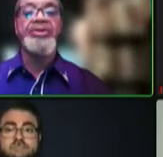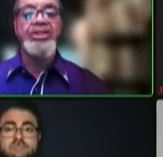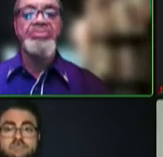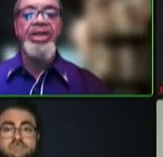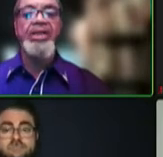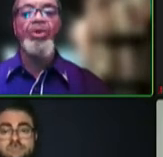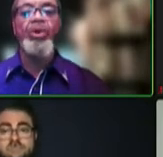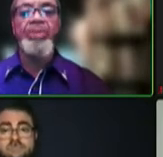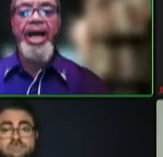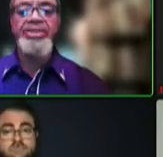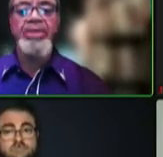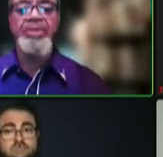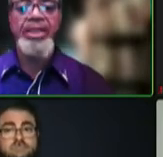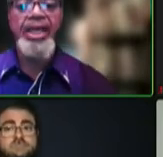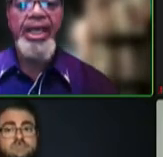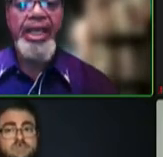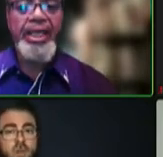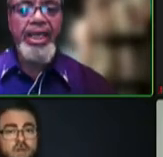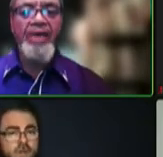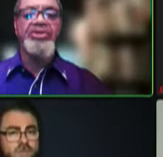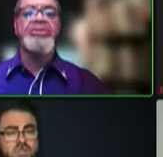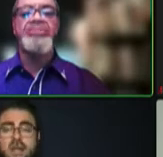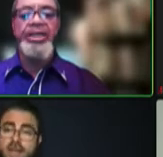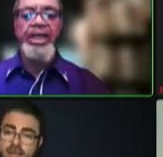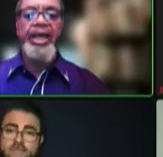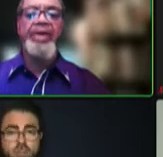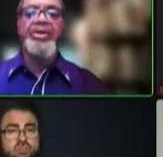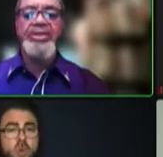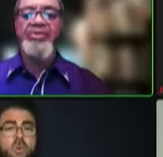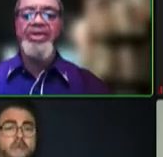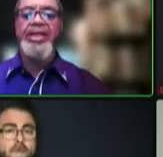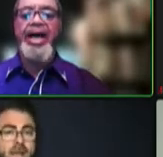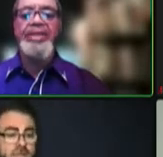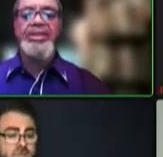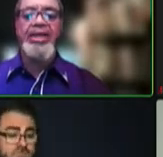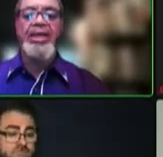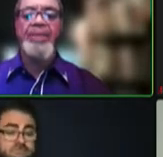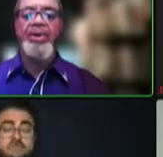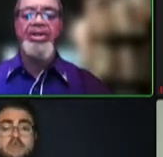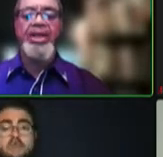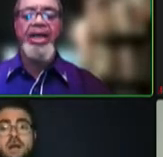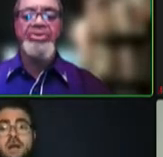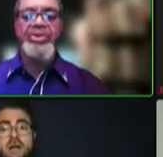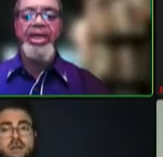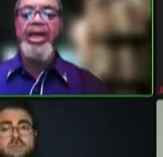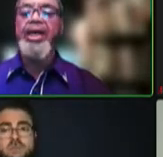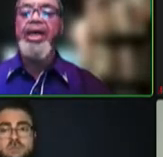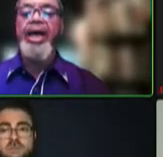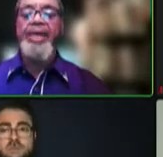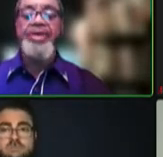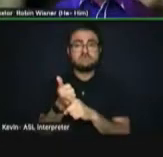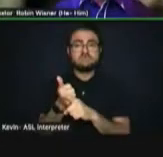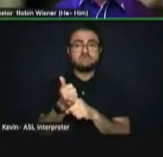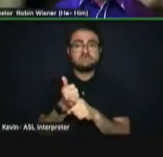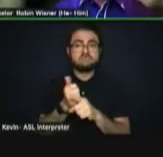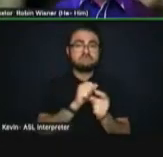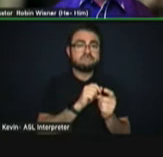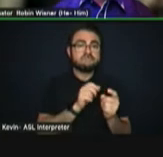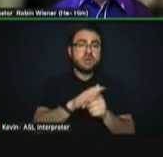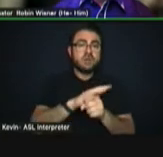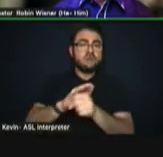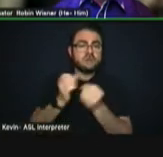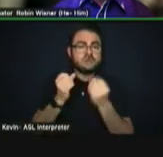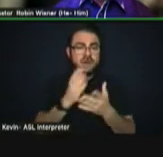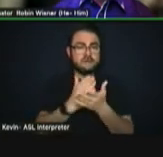more than just be a local pastor, but he covers many areas of the Alaska part of the country. And then, of course,